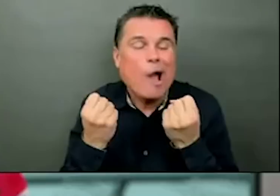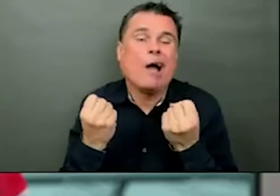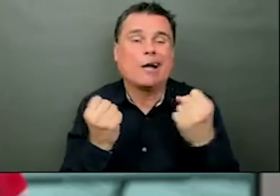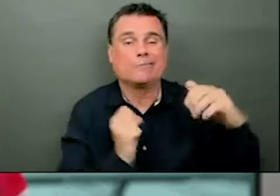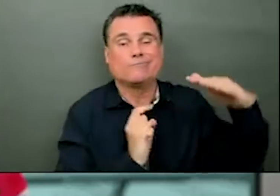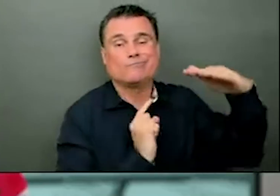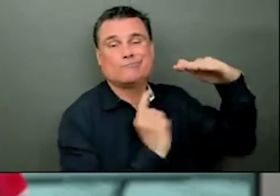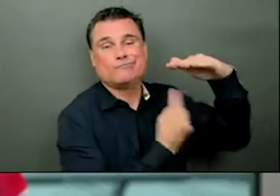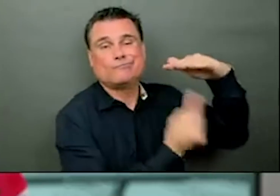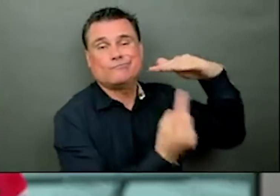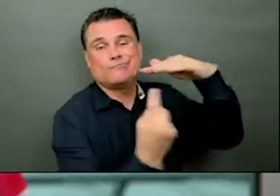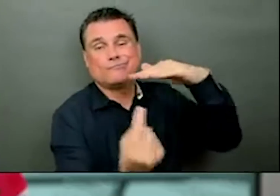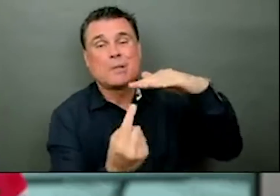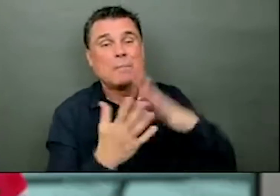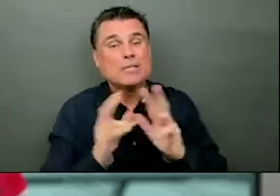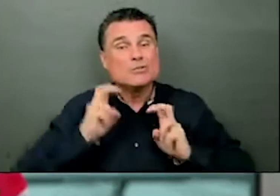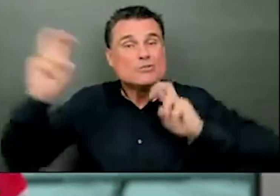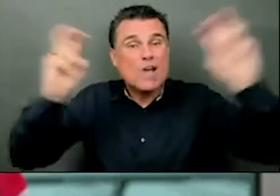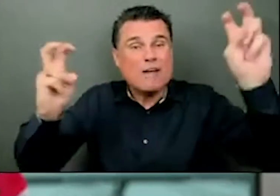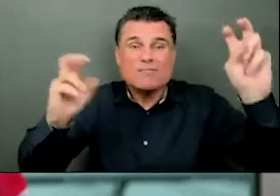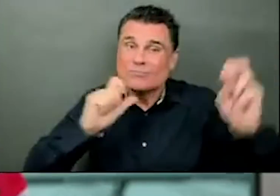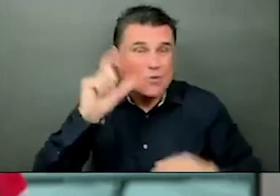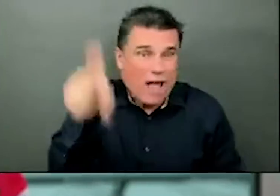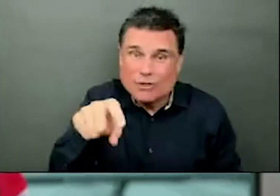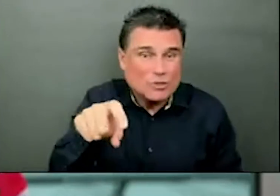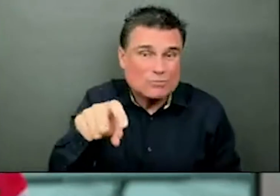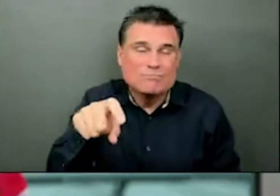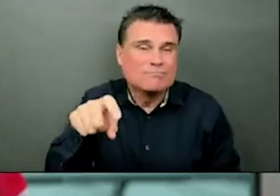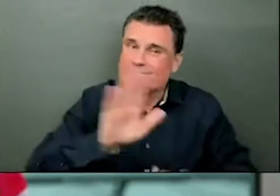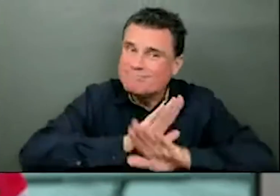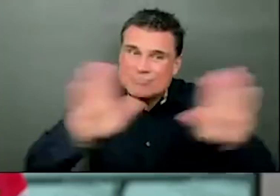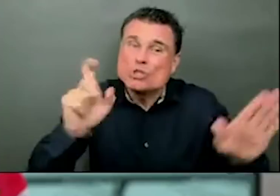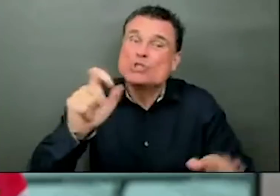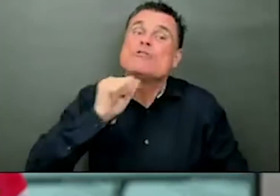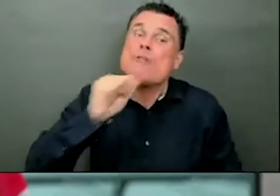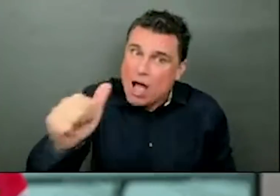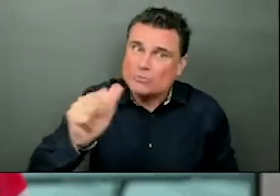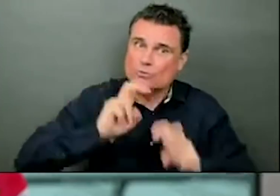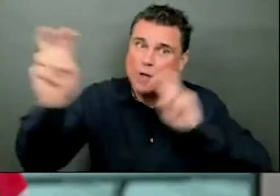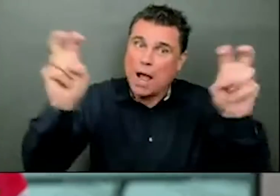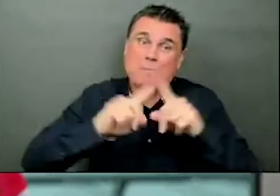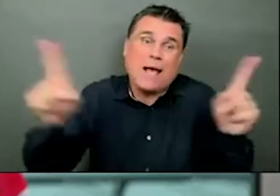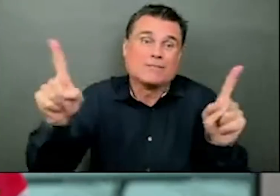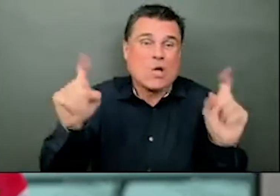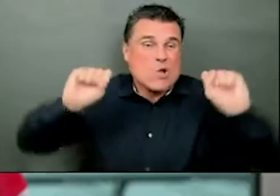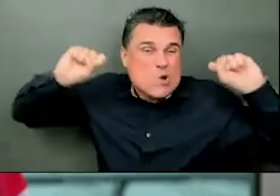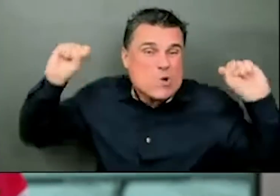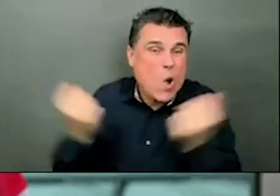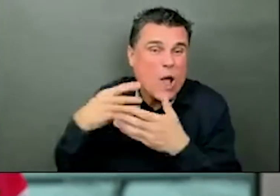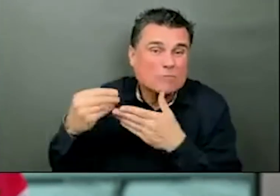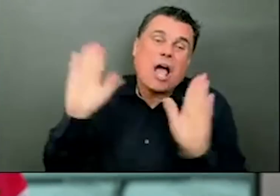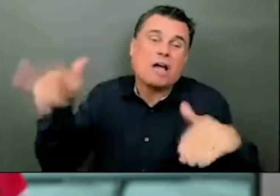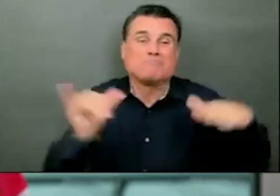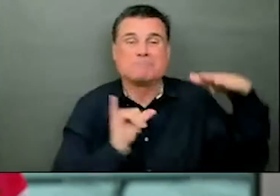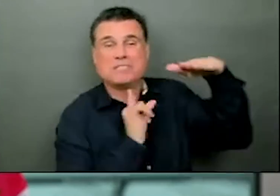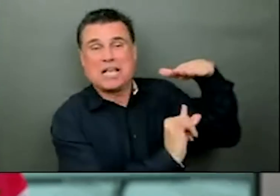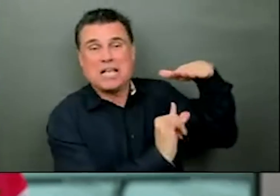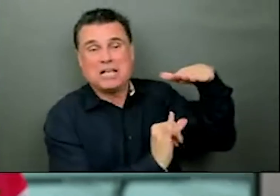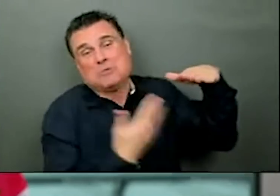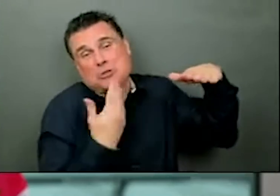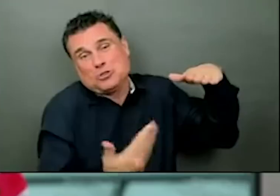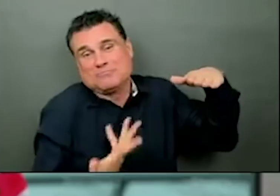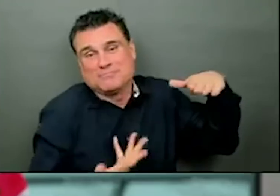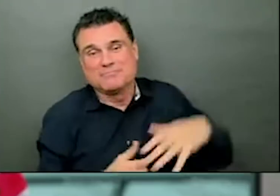of concern that we've talked about are circulating in our community. To date, we've had a total of 46 confirmed